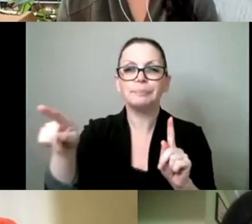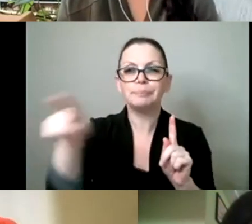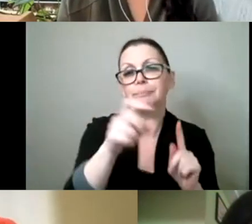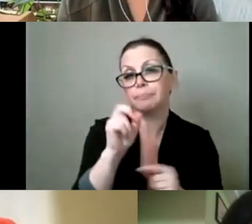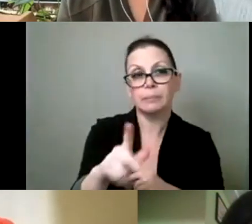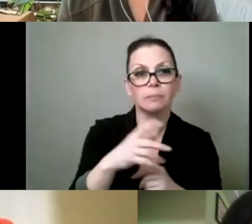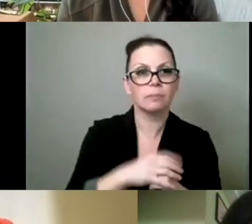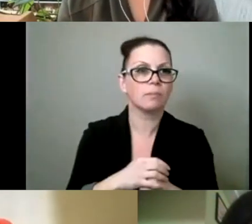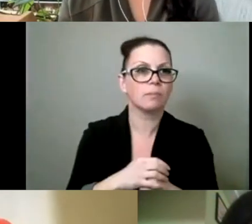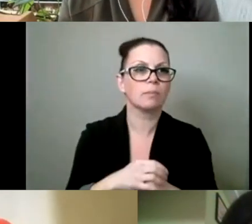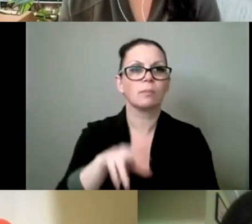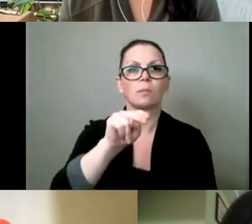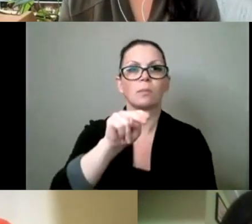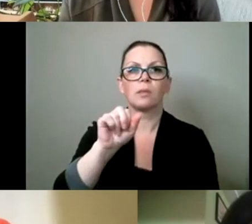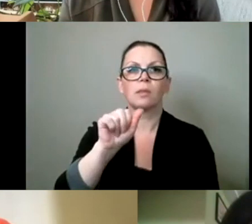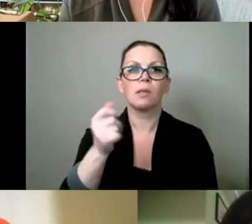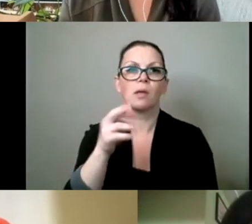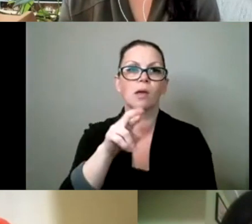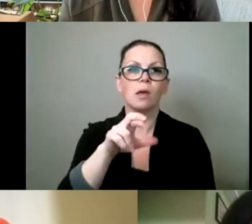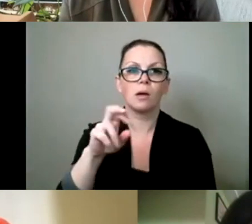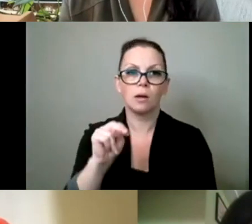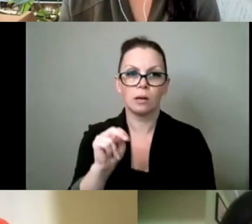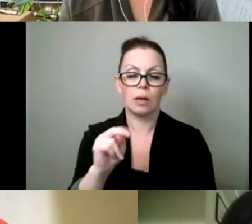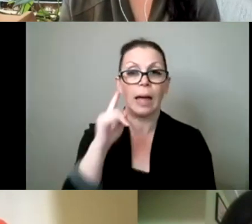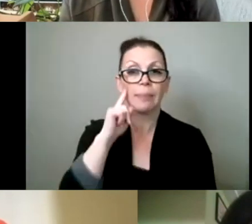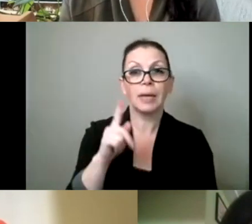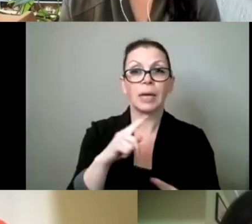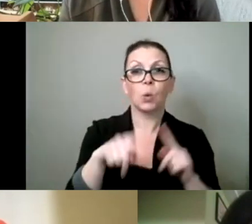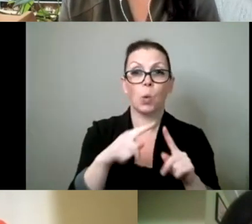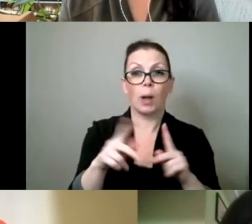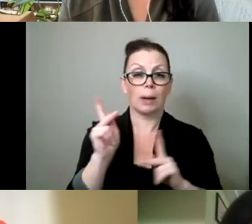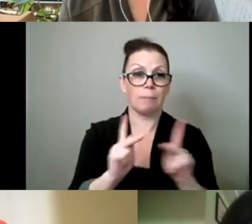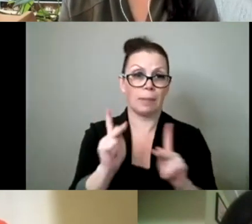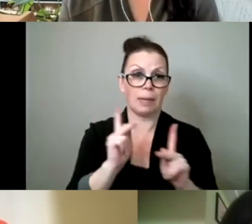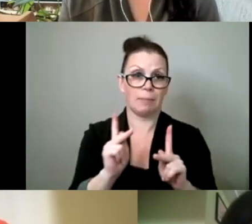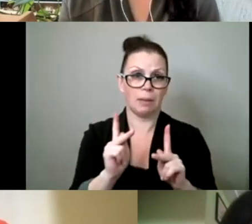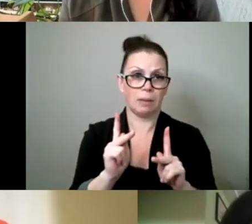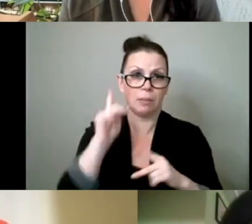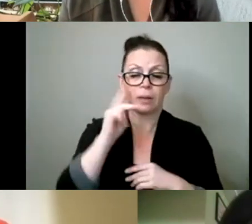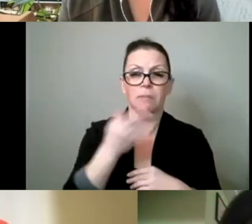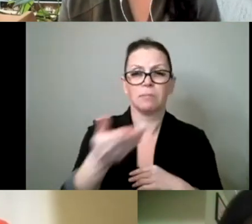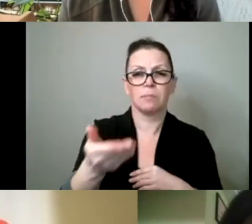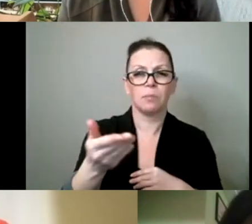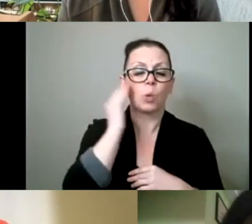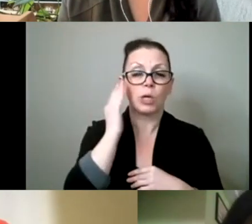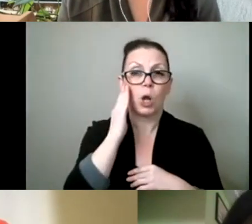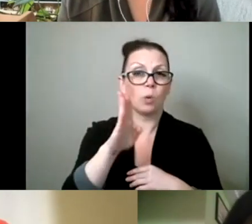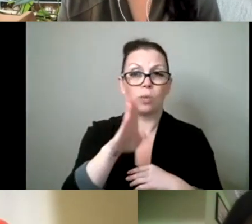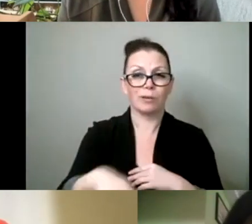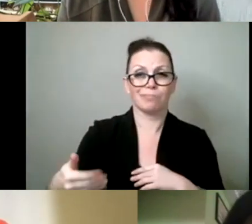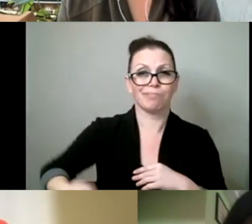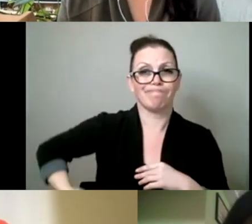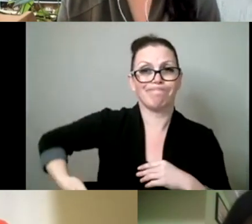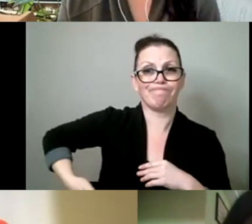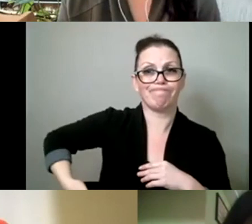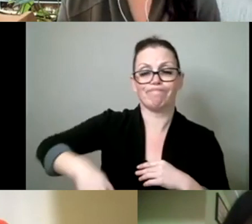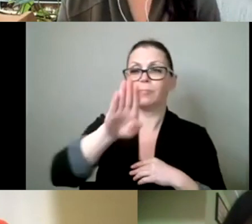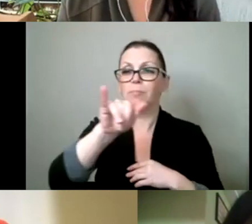I think when people think about hiring, we know that there's inherent bias, and mm-hmm.